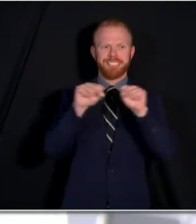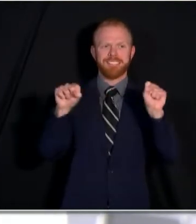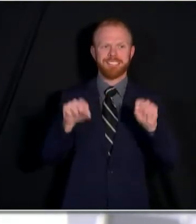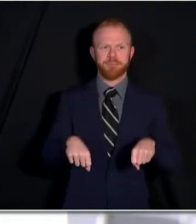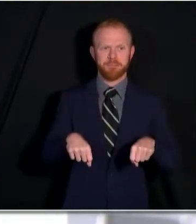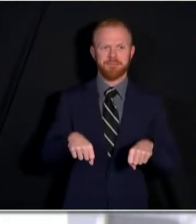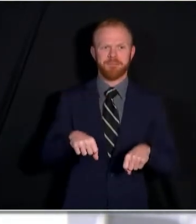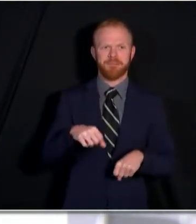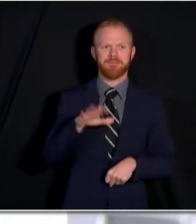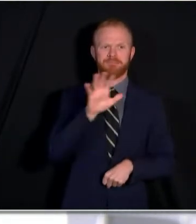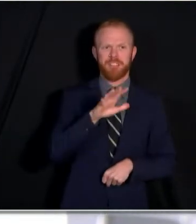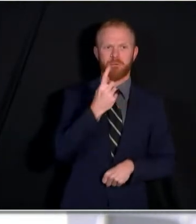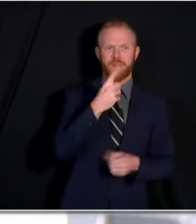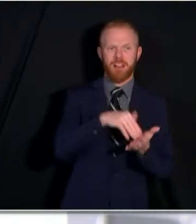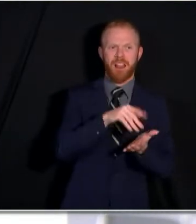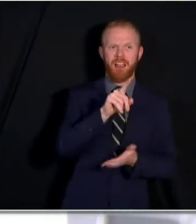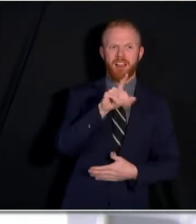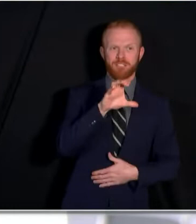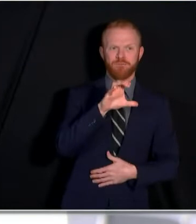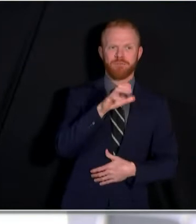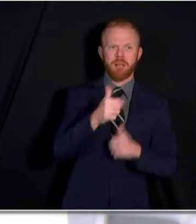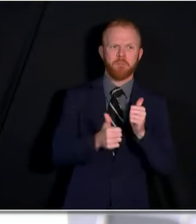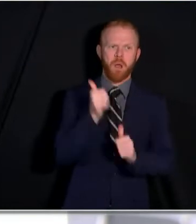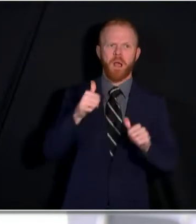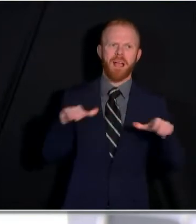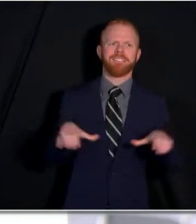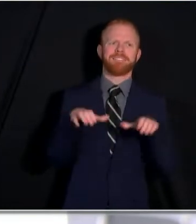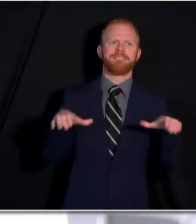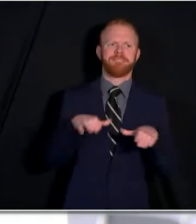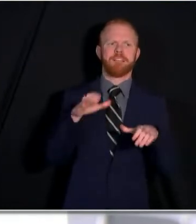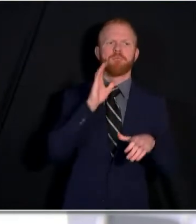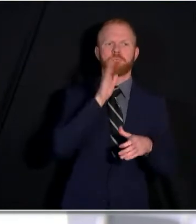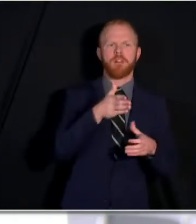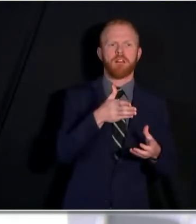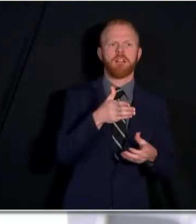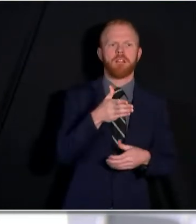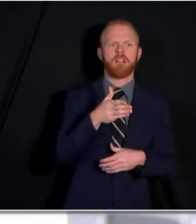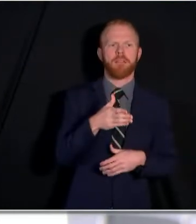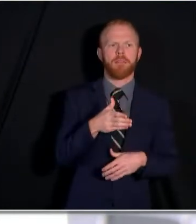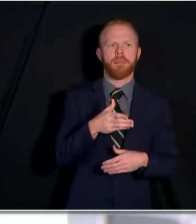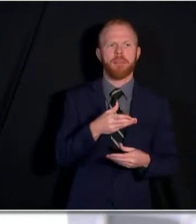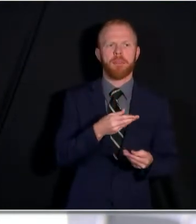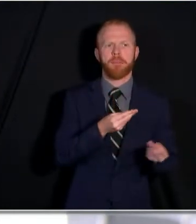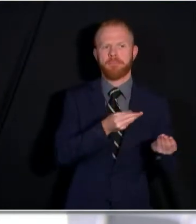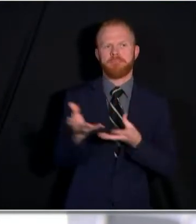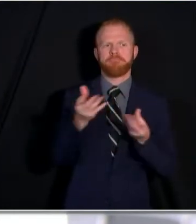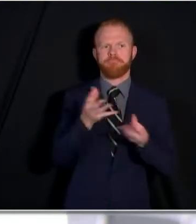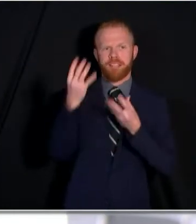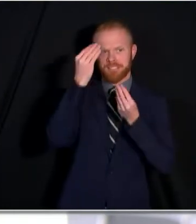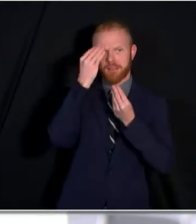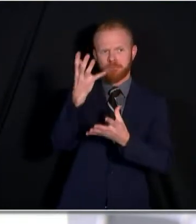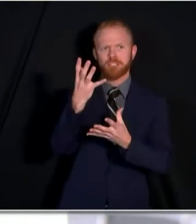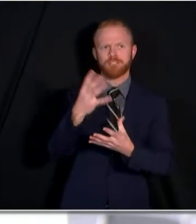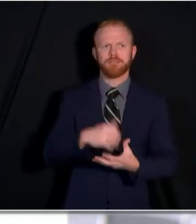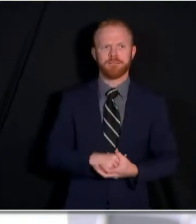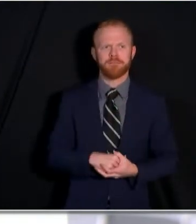plus that are the most active. We'll be streamlining that, and all of that information, again, is available on the